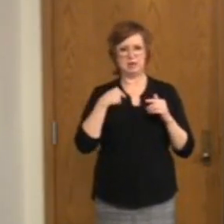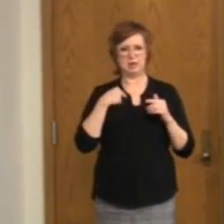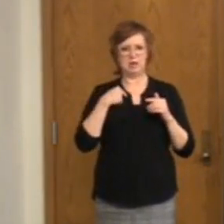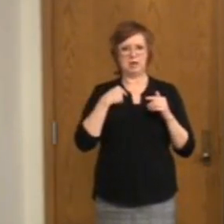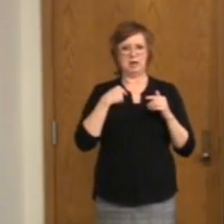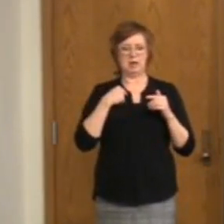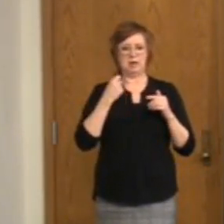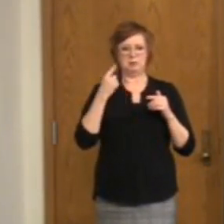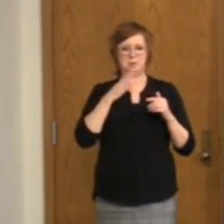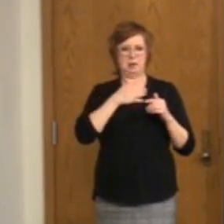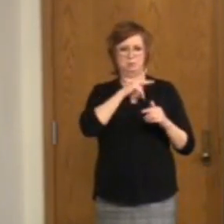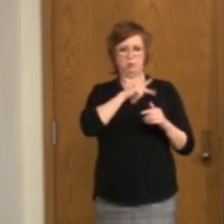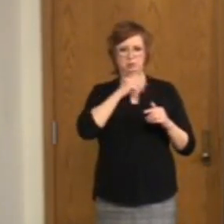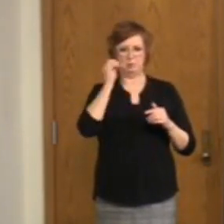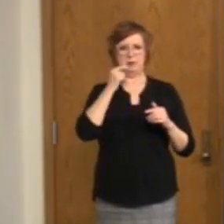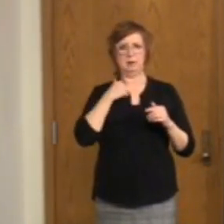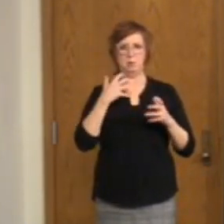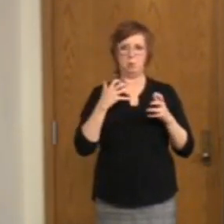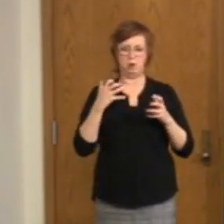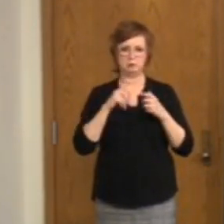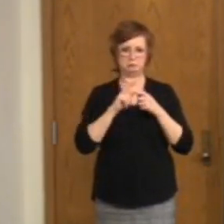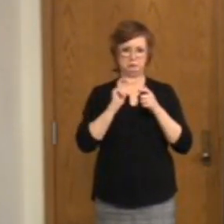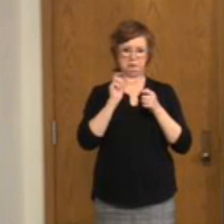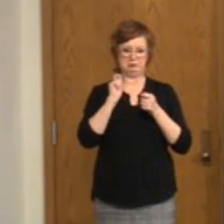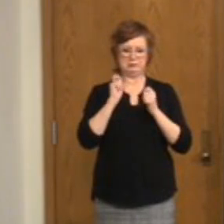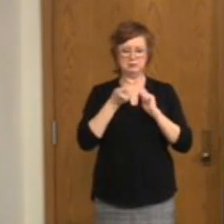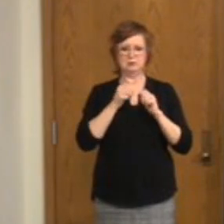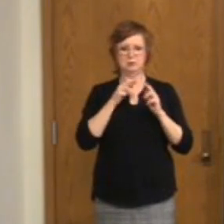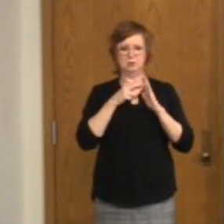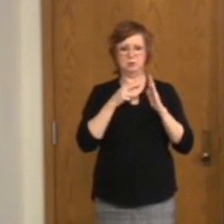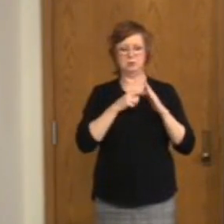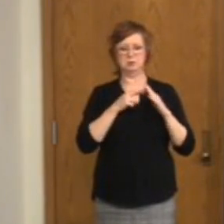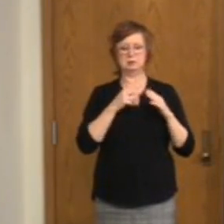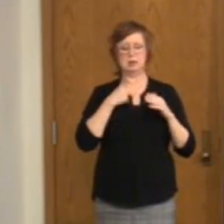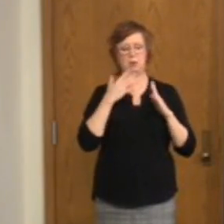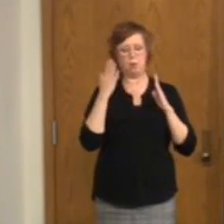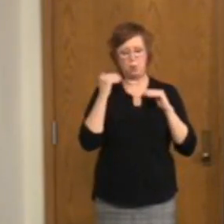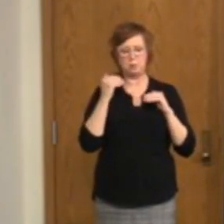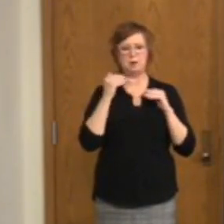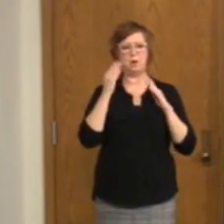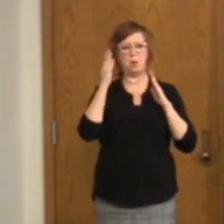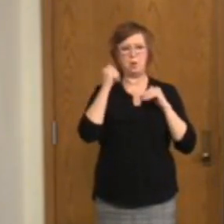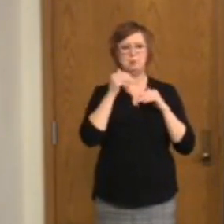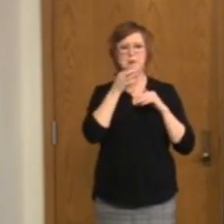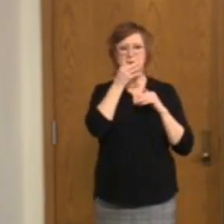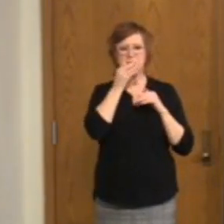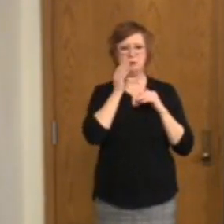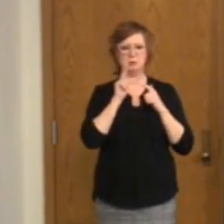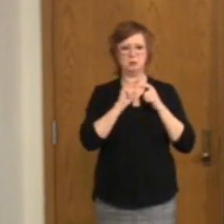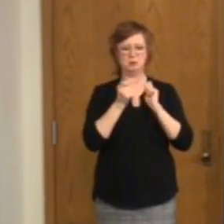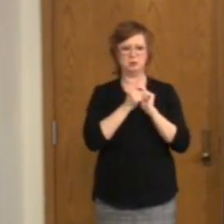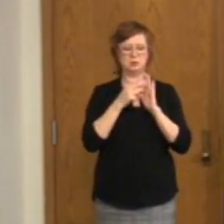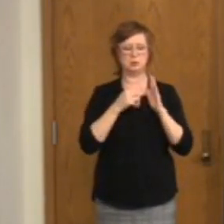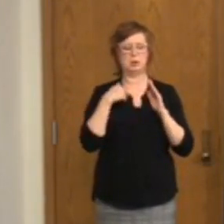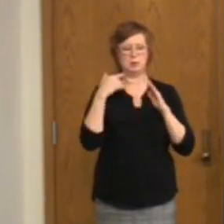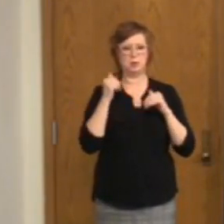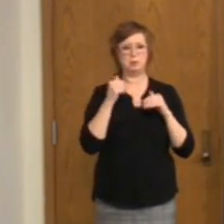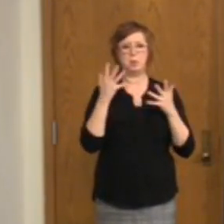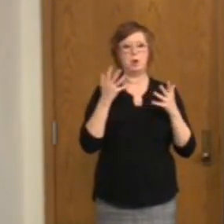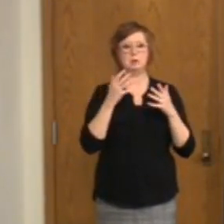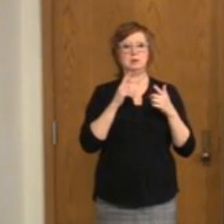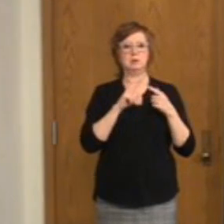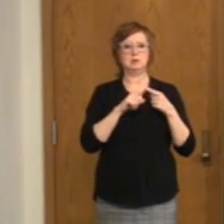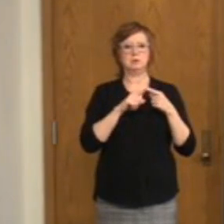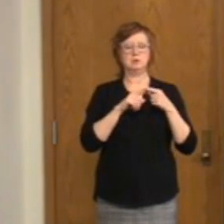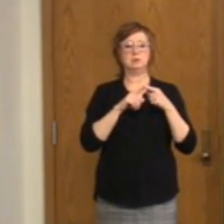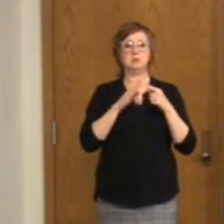made some movement on by now, but hope to in the very near future should everything hold steady for the next number of days, would be the one